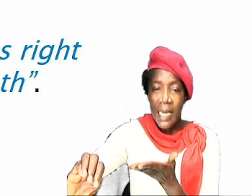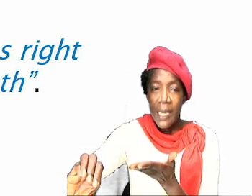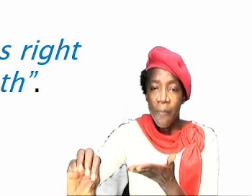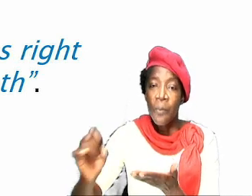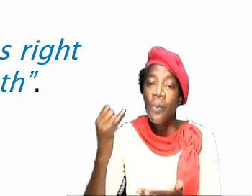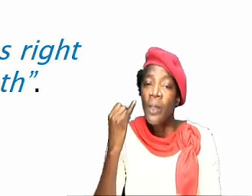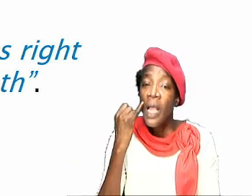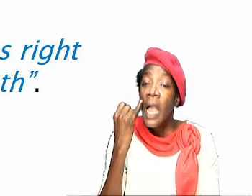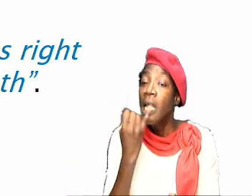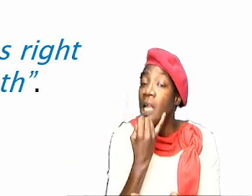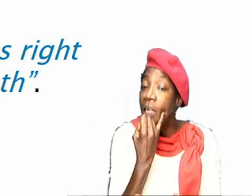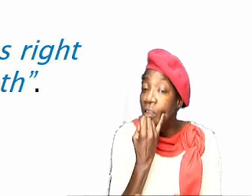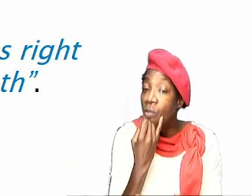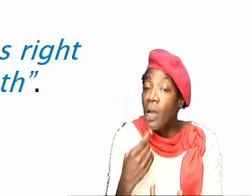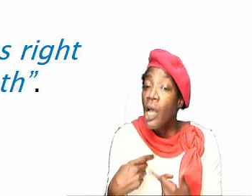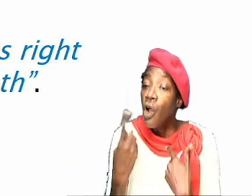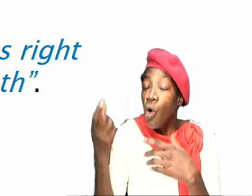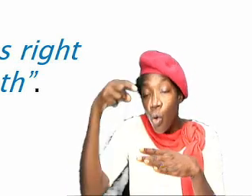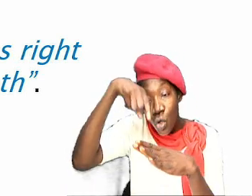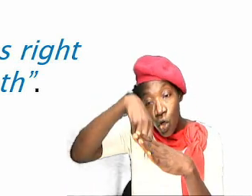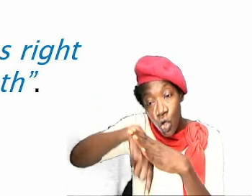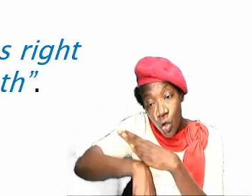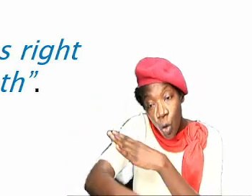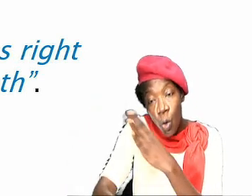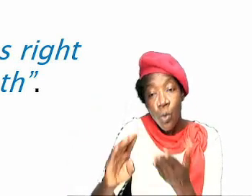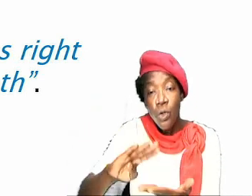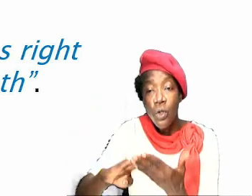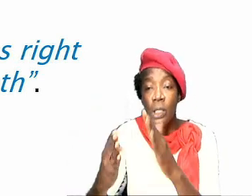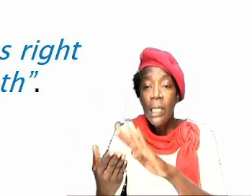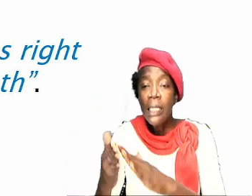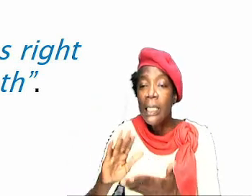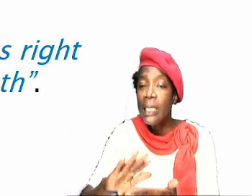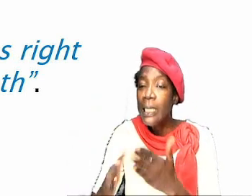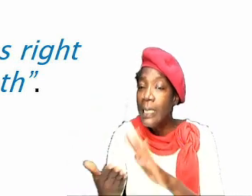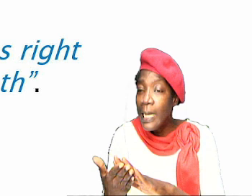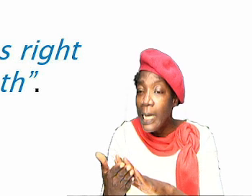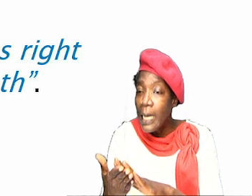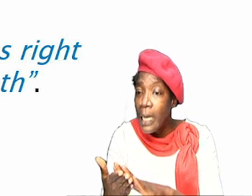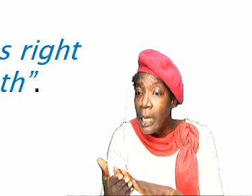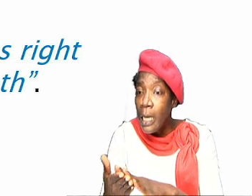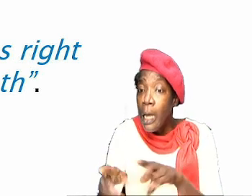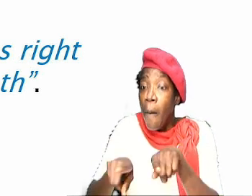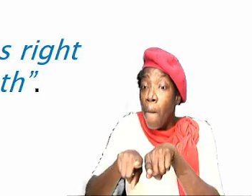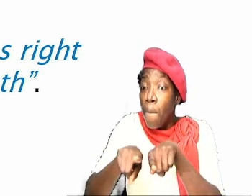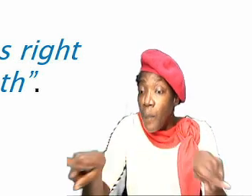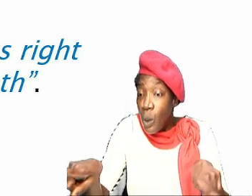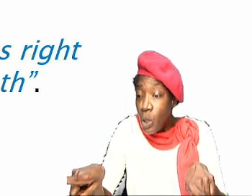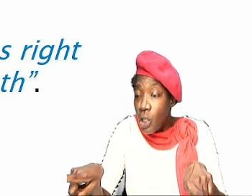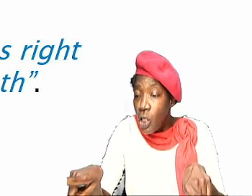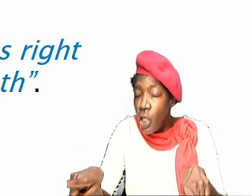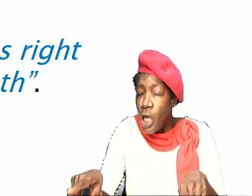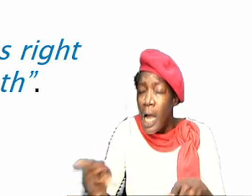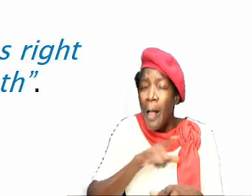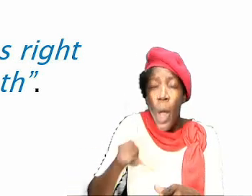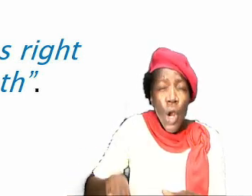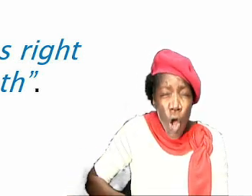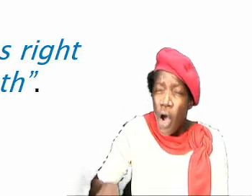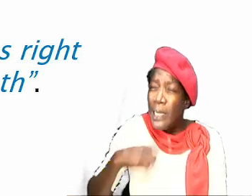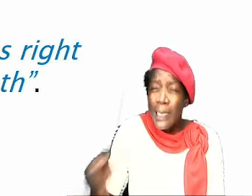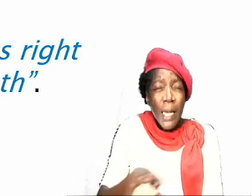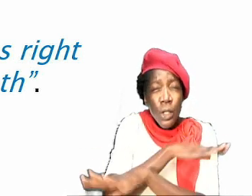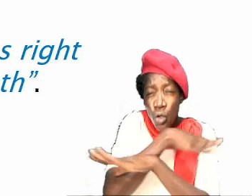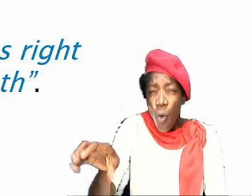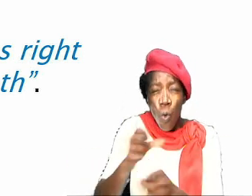went down to Amalek, and instead of utterly destroying, because the Lord says, save nothing, him